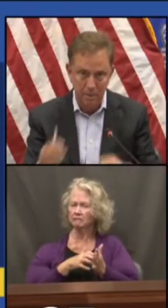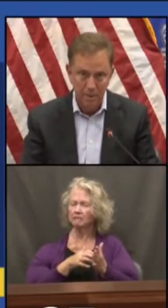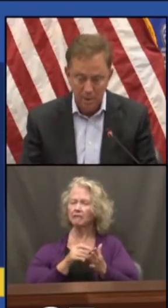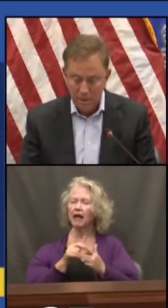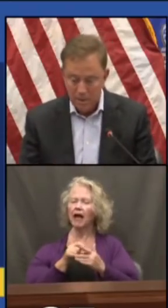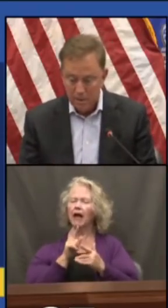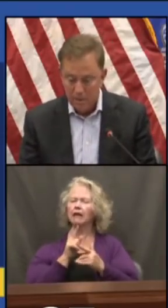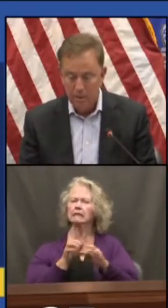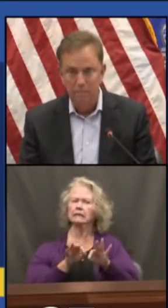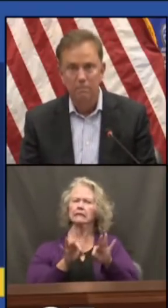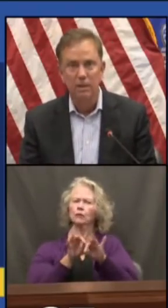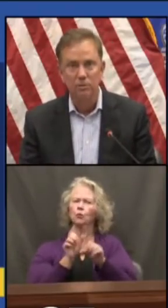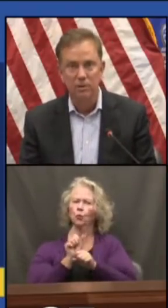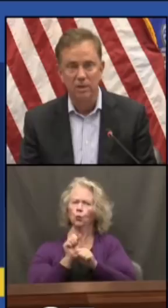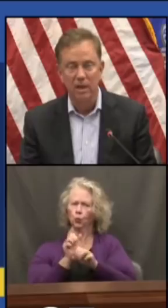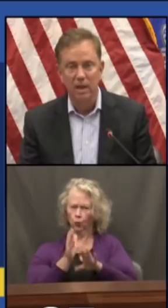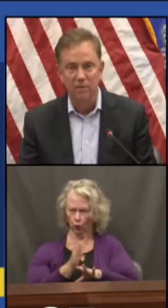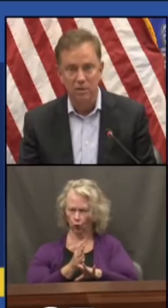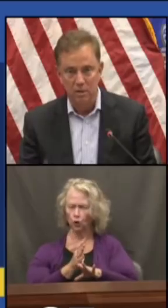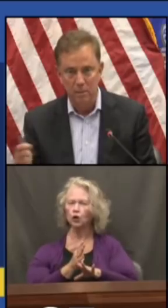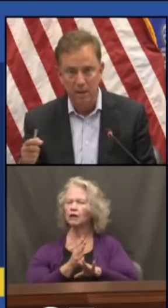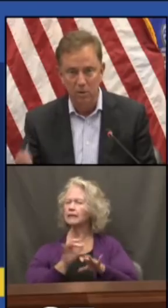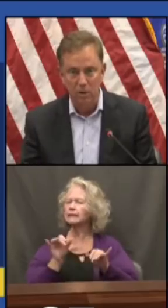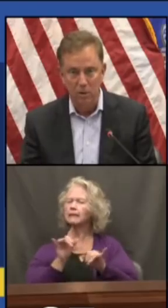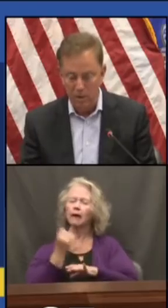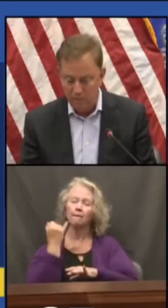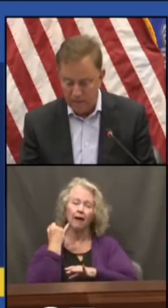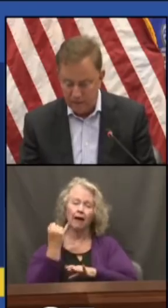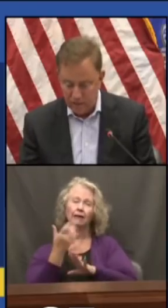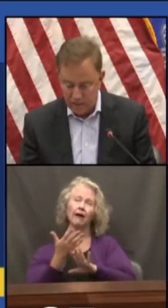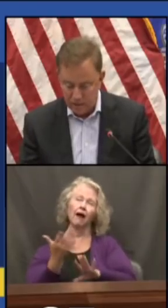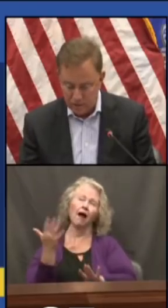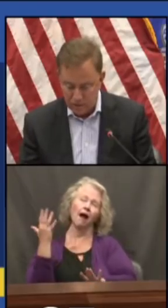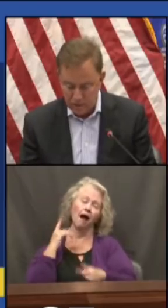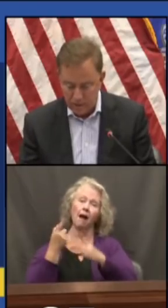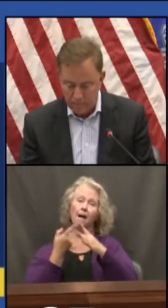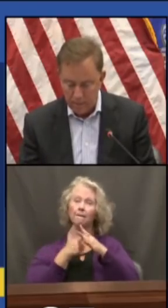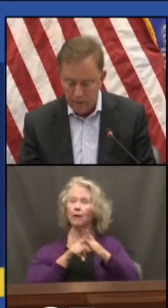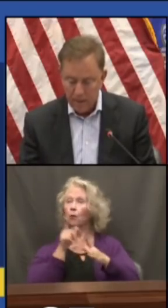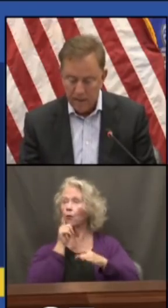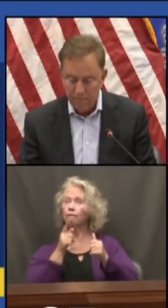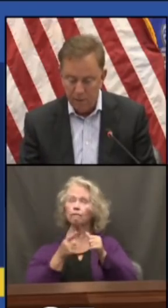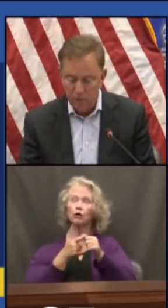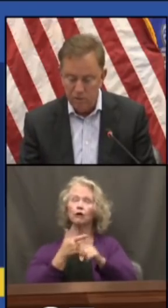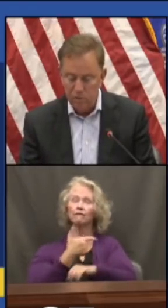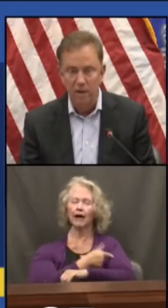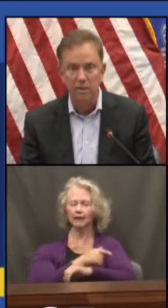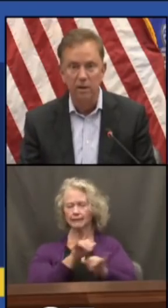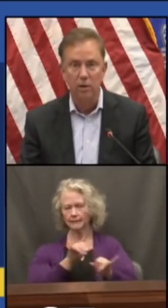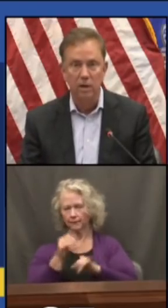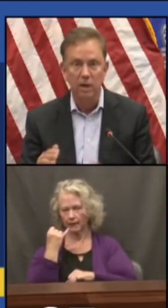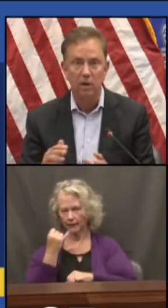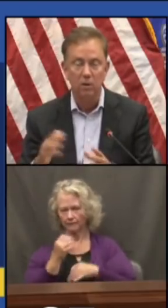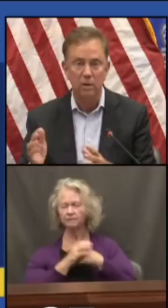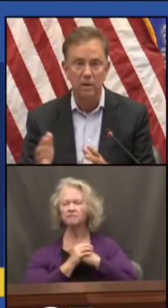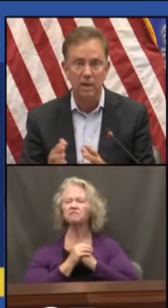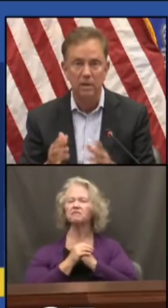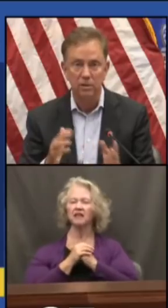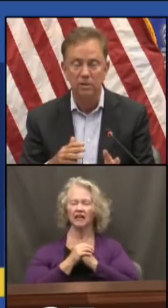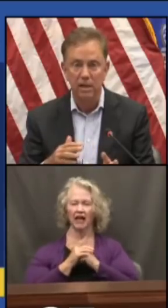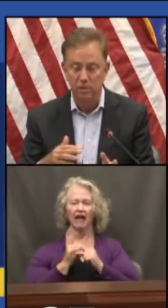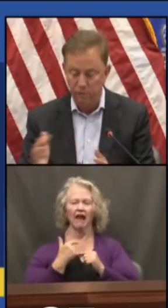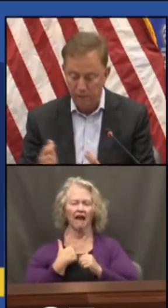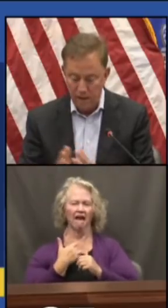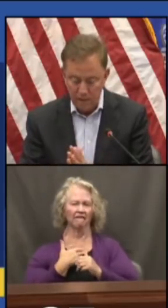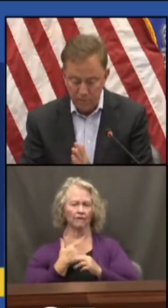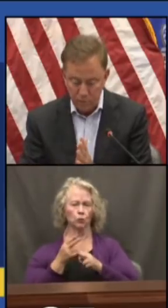same metrics they gave us back early on in vaccinations. And very soon, I think we're going to hear on